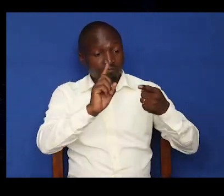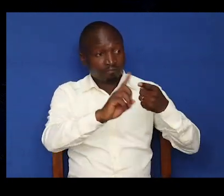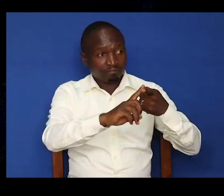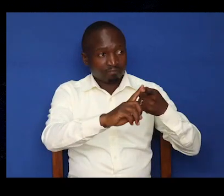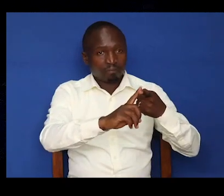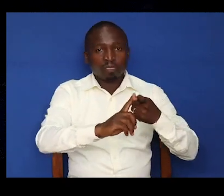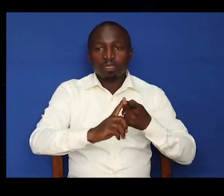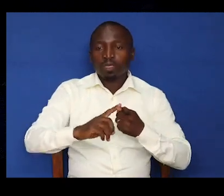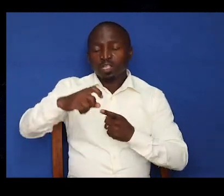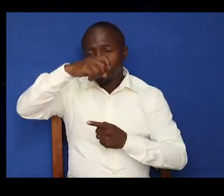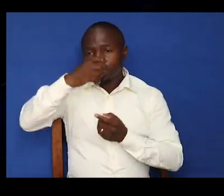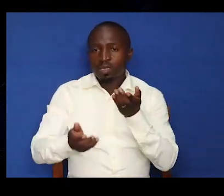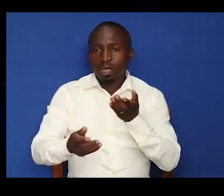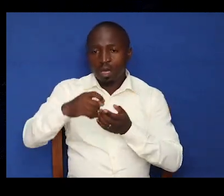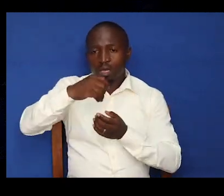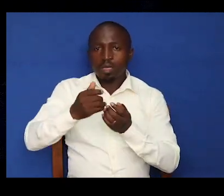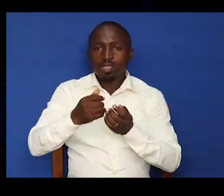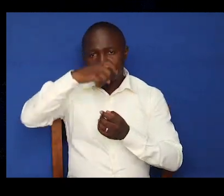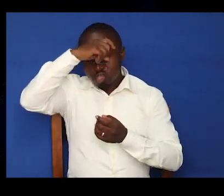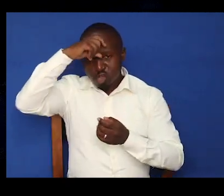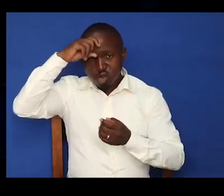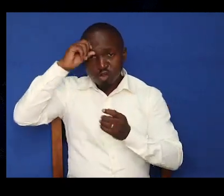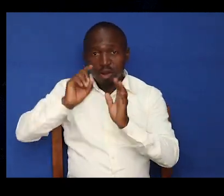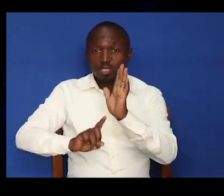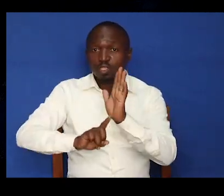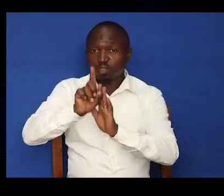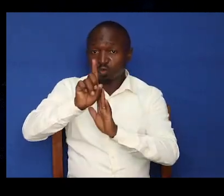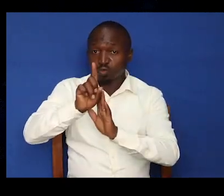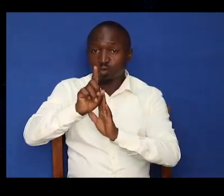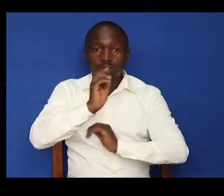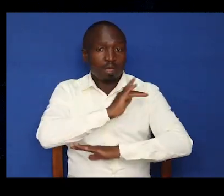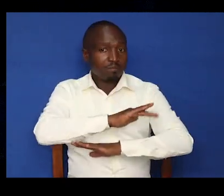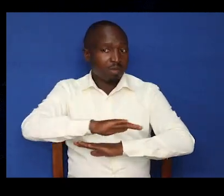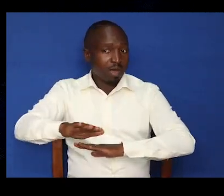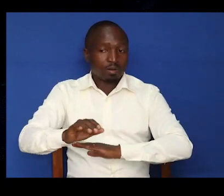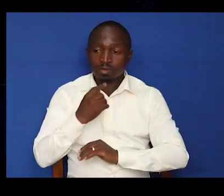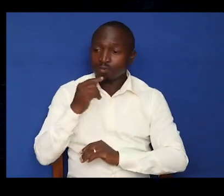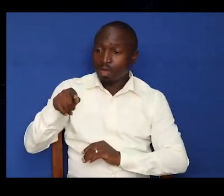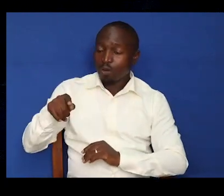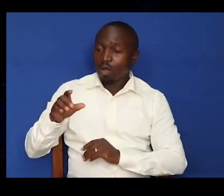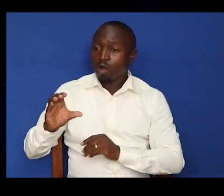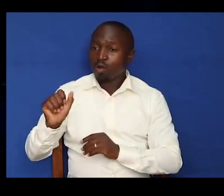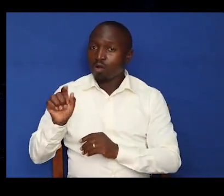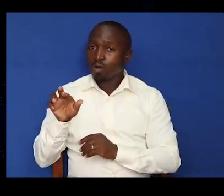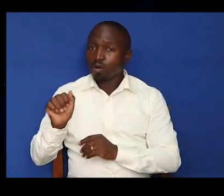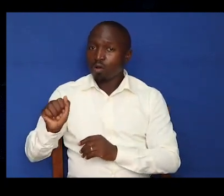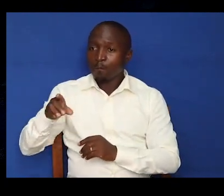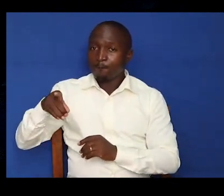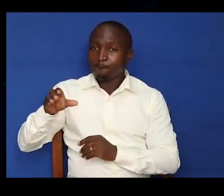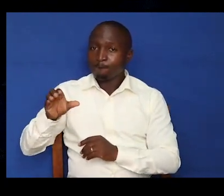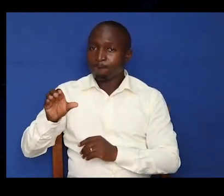condition. Here we say corals grow best in areas with a mean annual